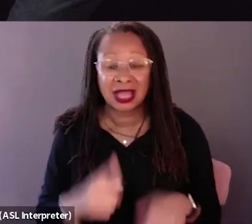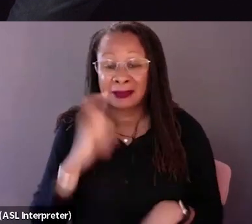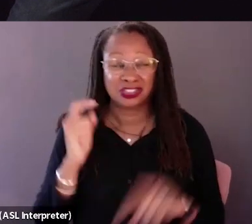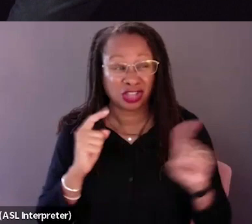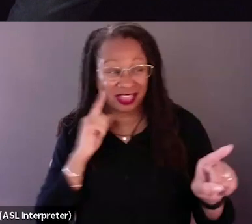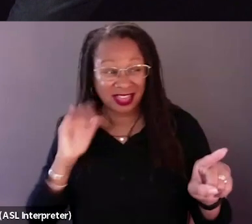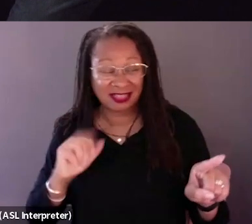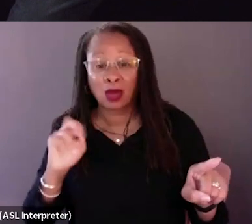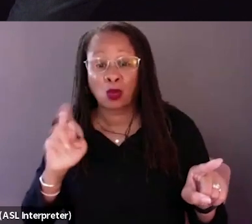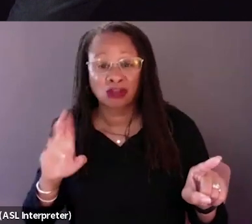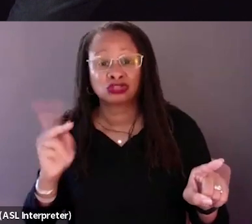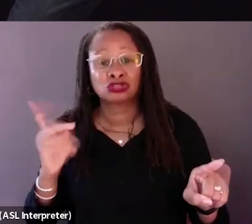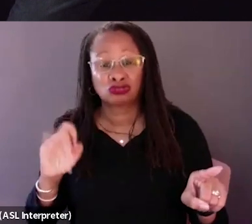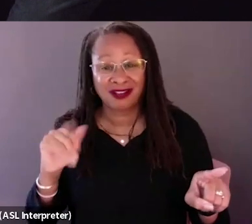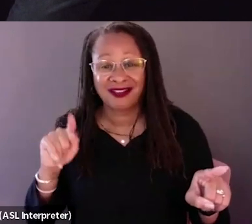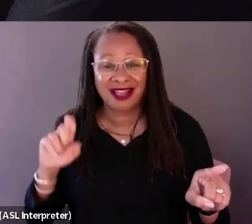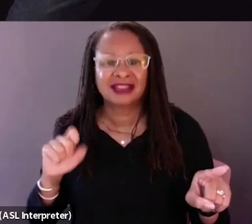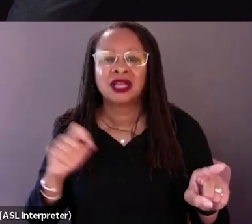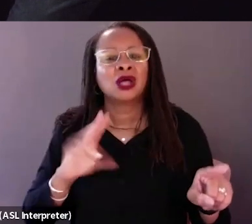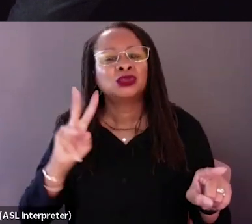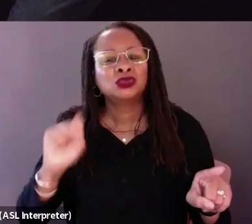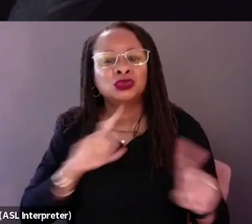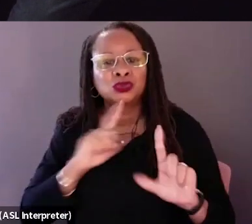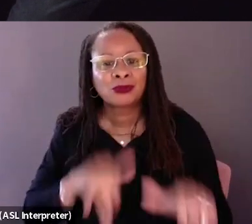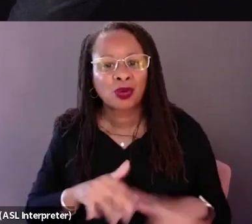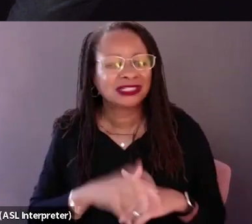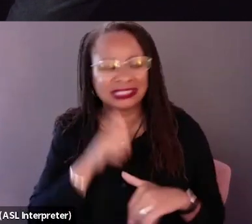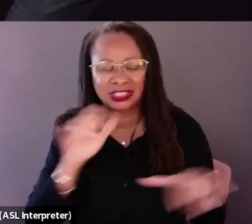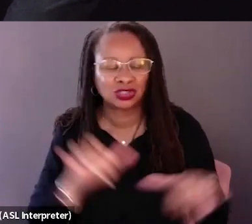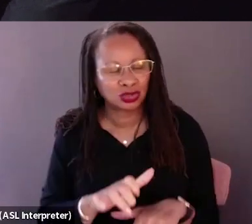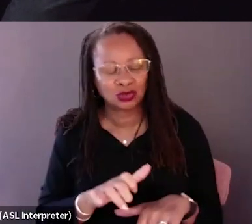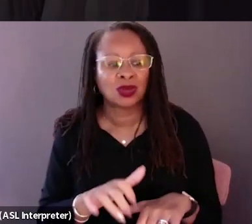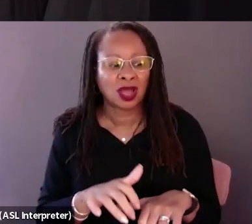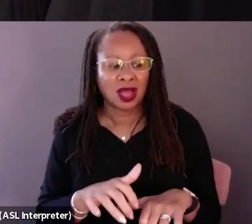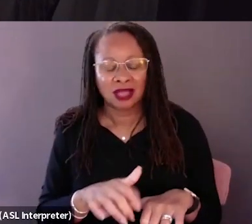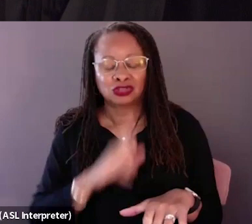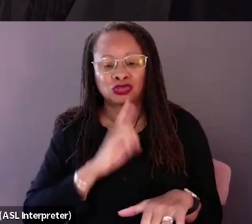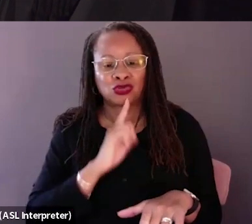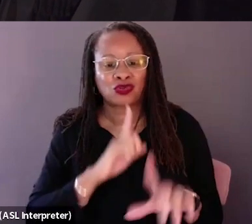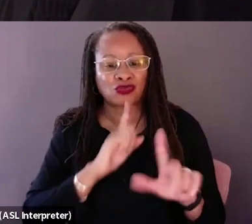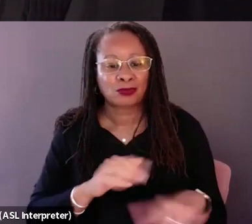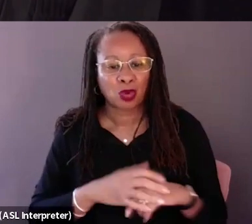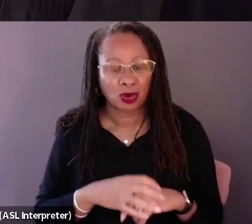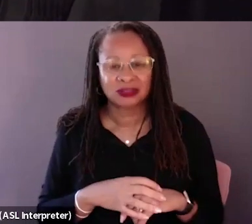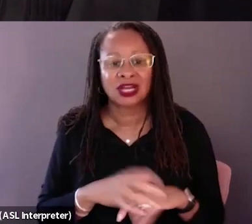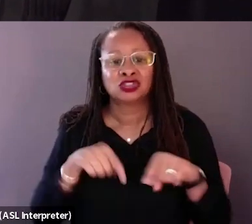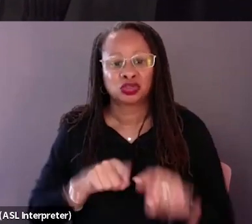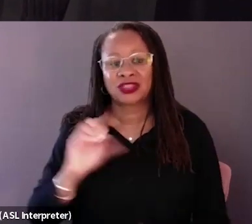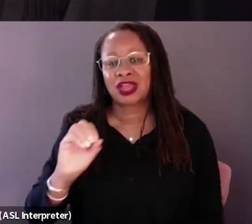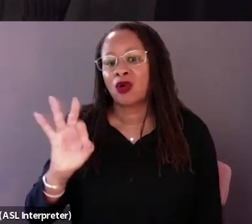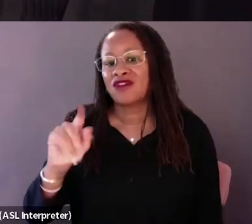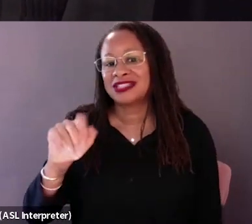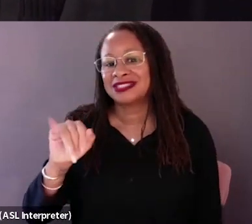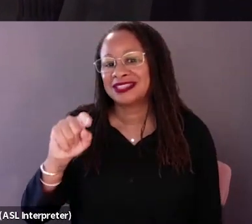Cronkite did the wrong and not truthful report during the offensive. She never mentioned that specifically.